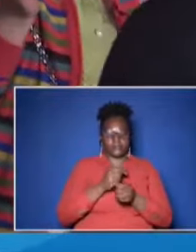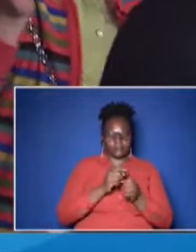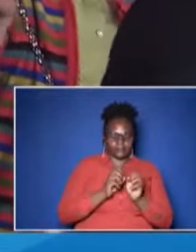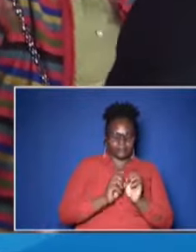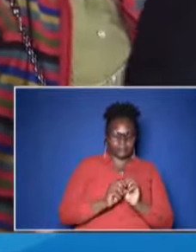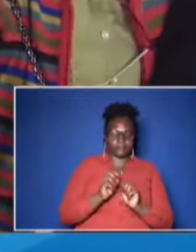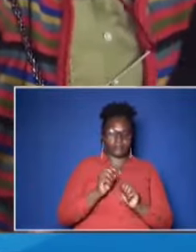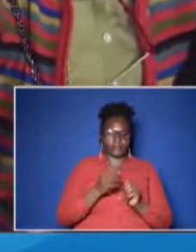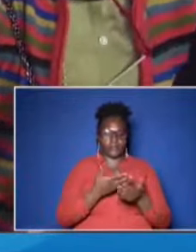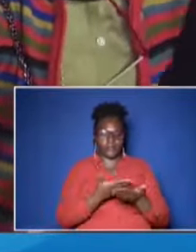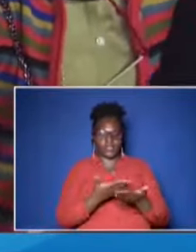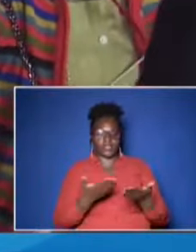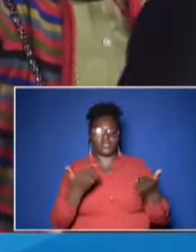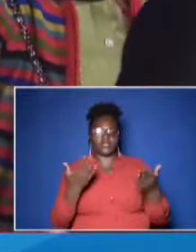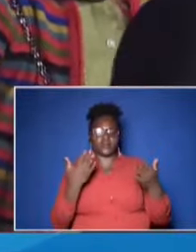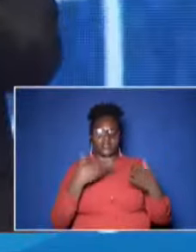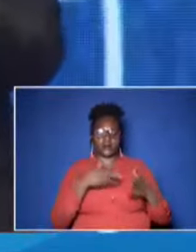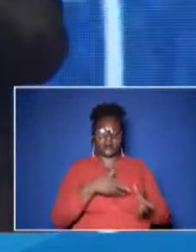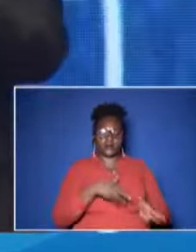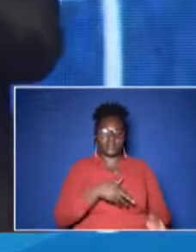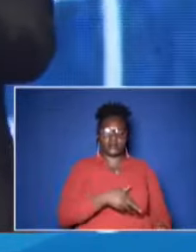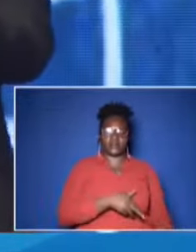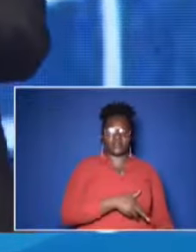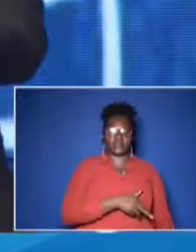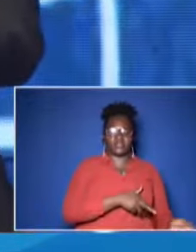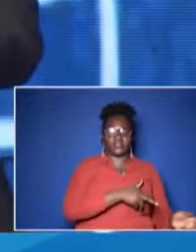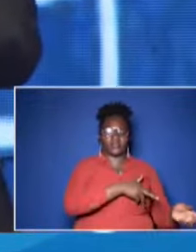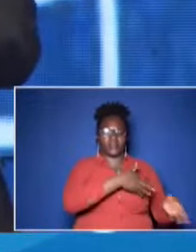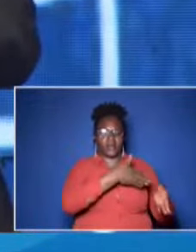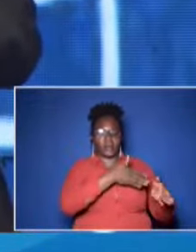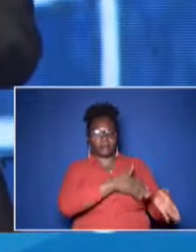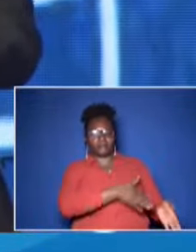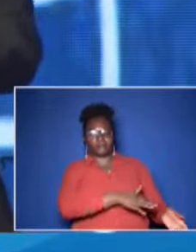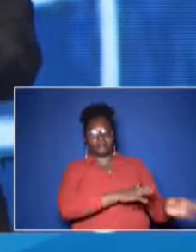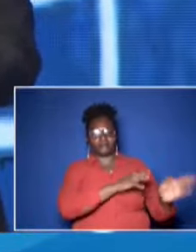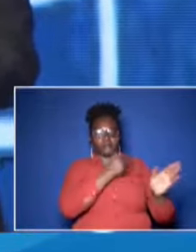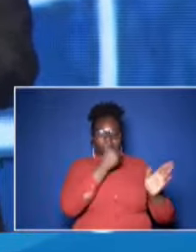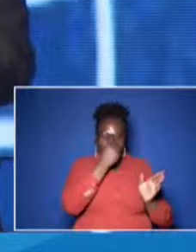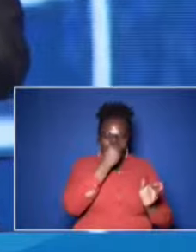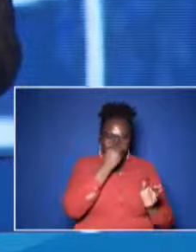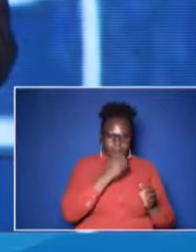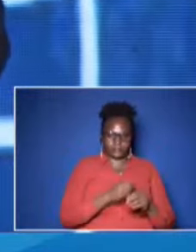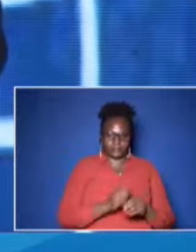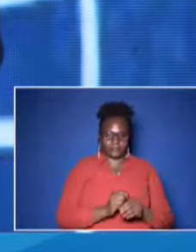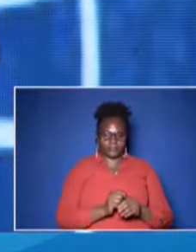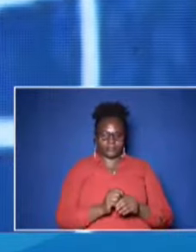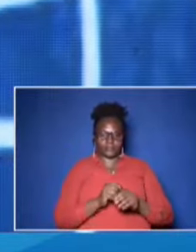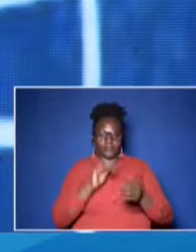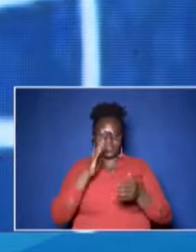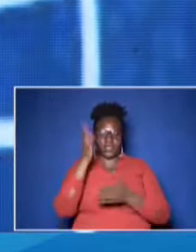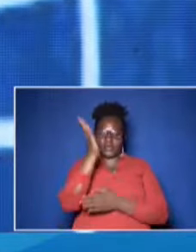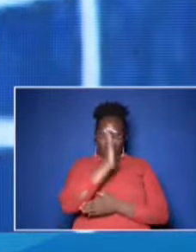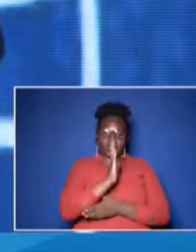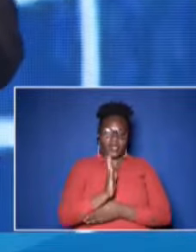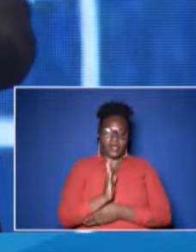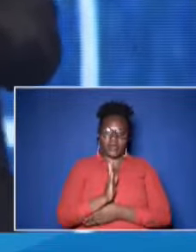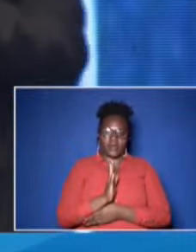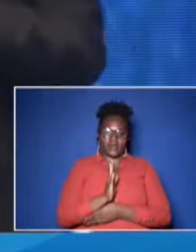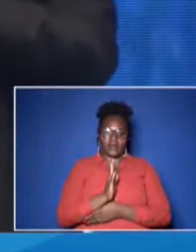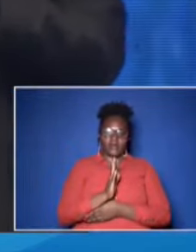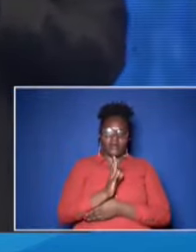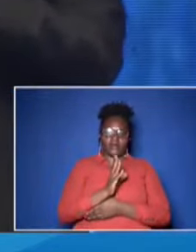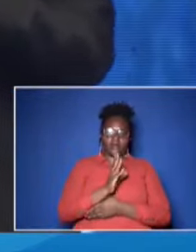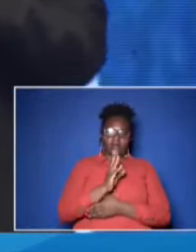of there is a river that never